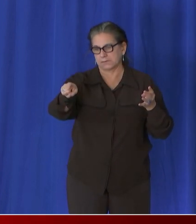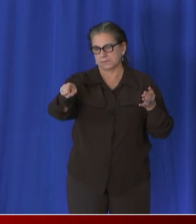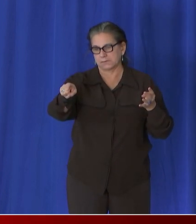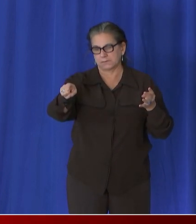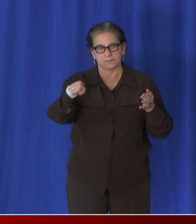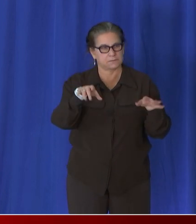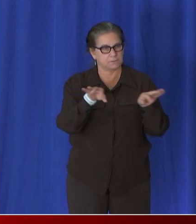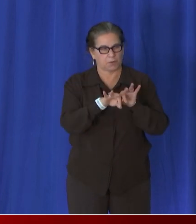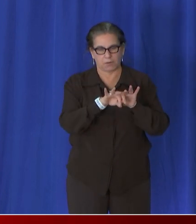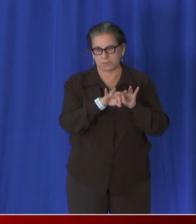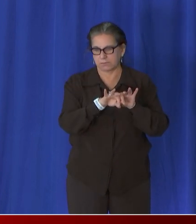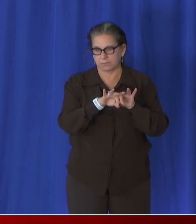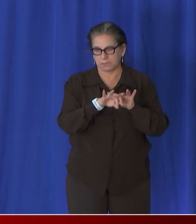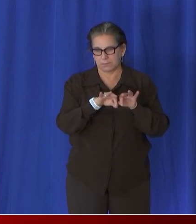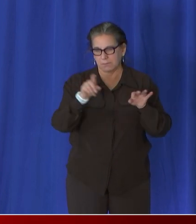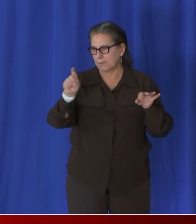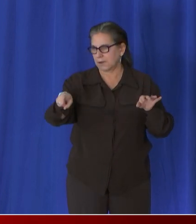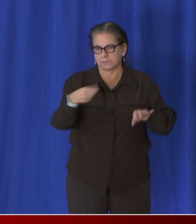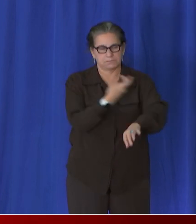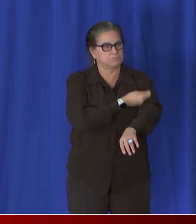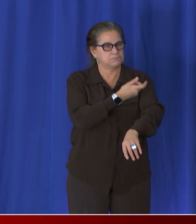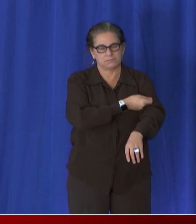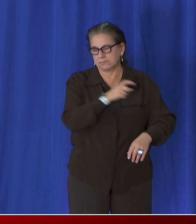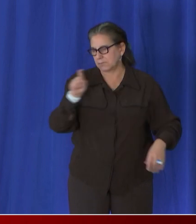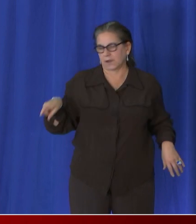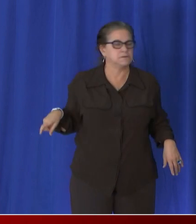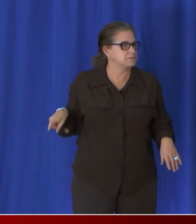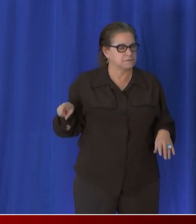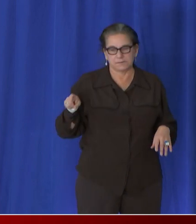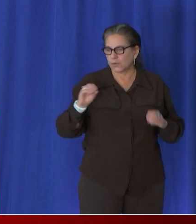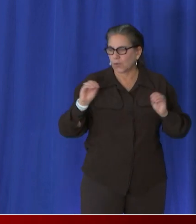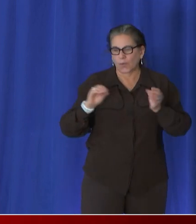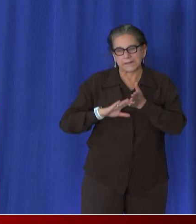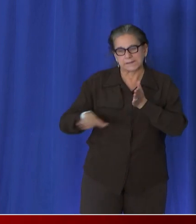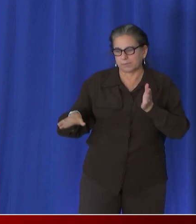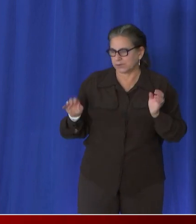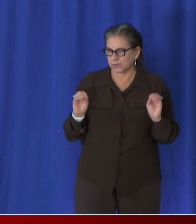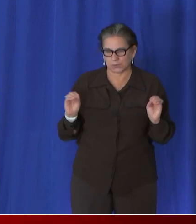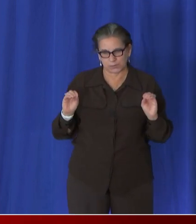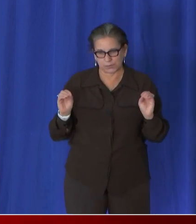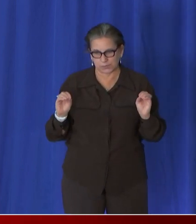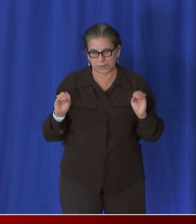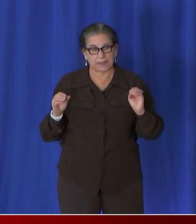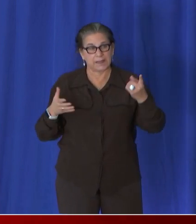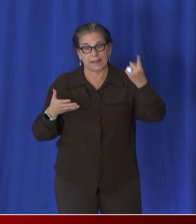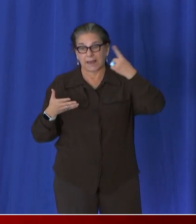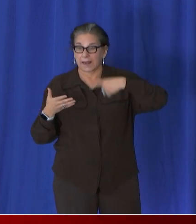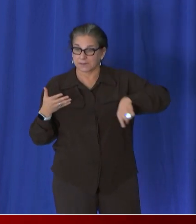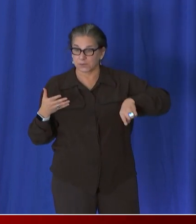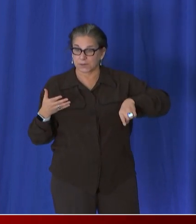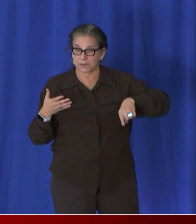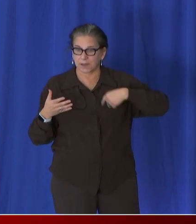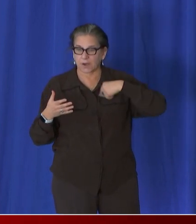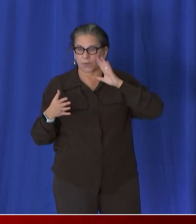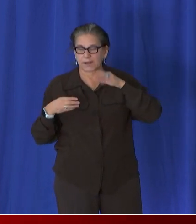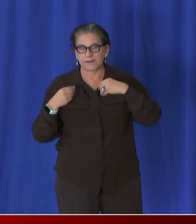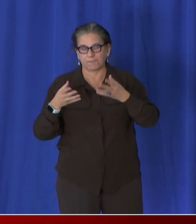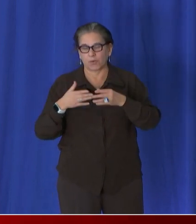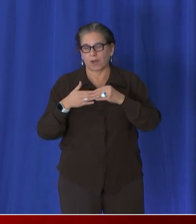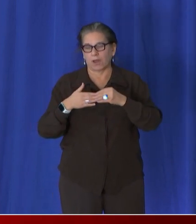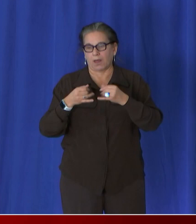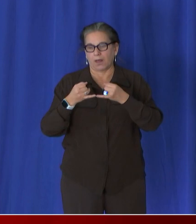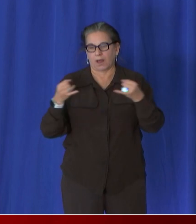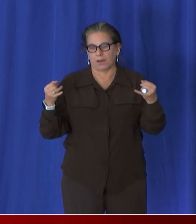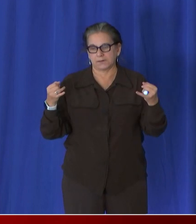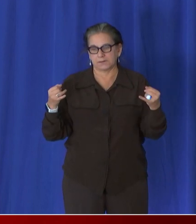in place, and then over the course of next week we'll put out guidance because there are office spaces that there are meeting spaces